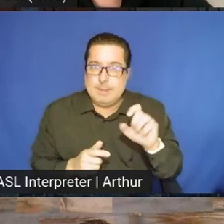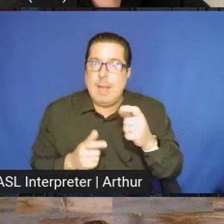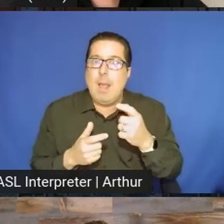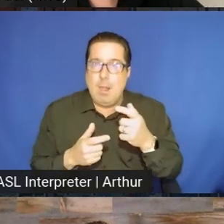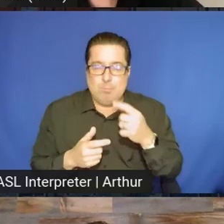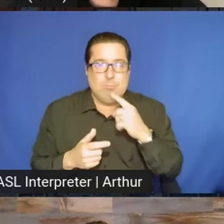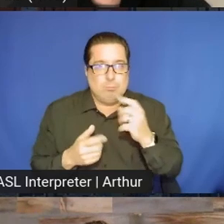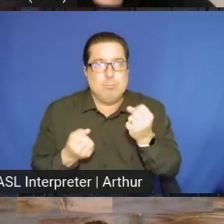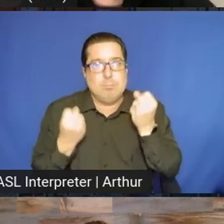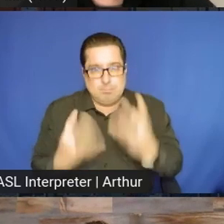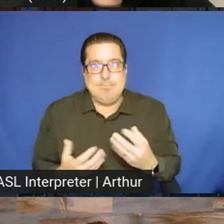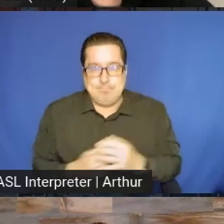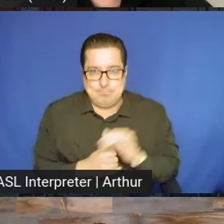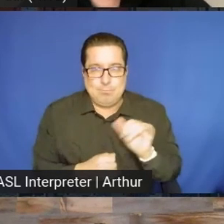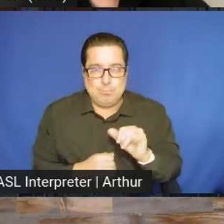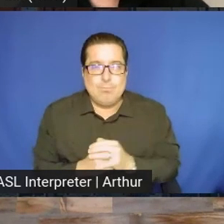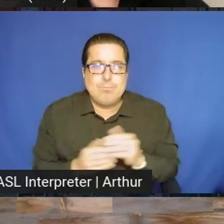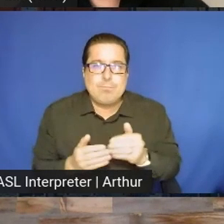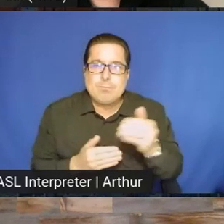please.